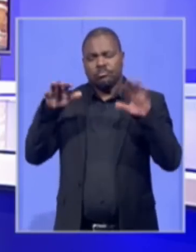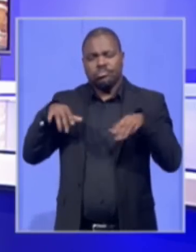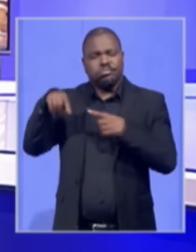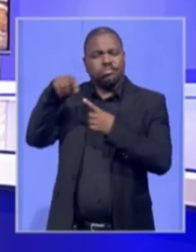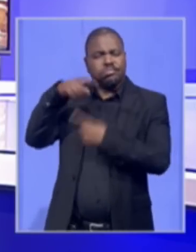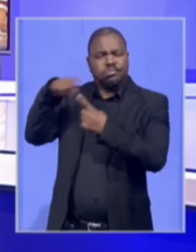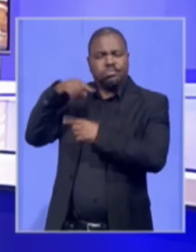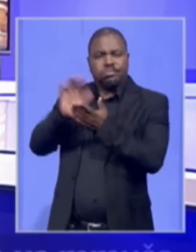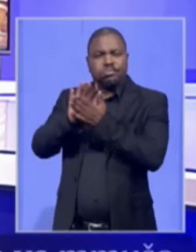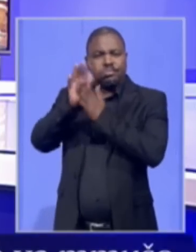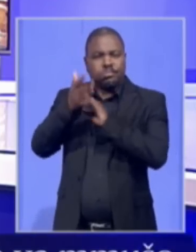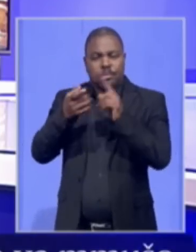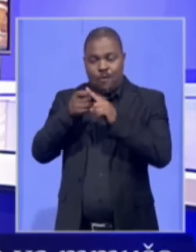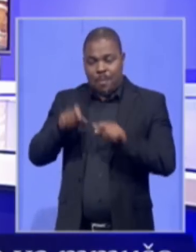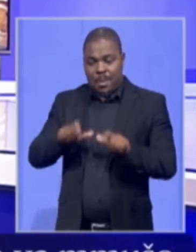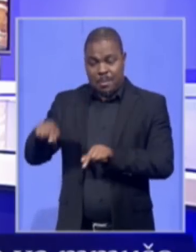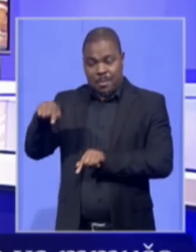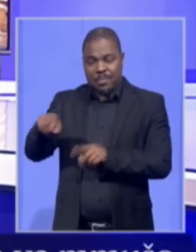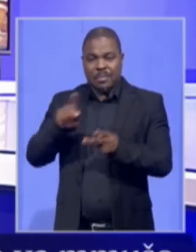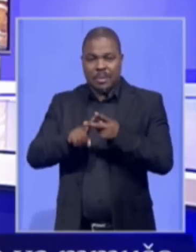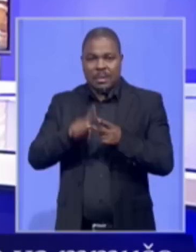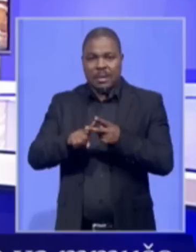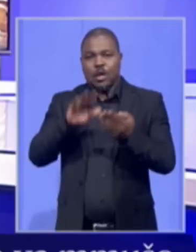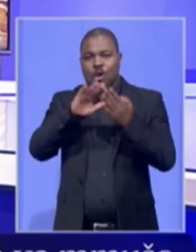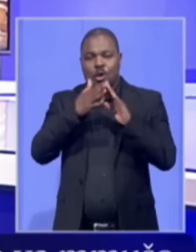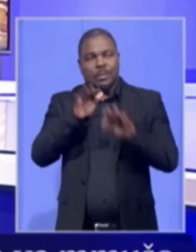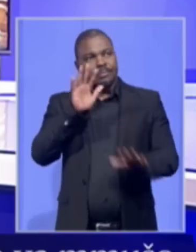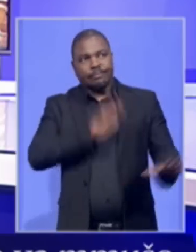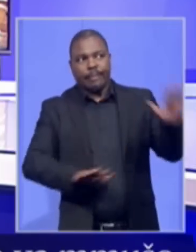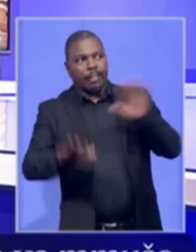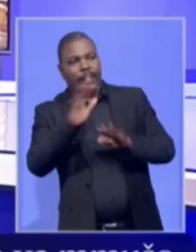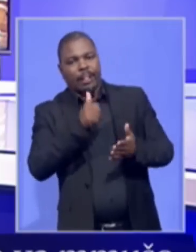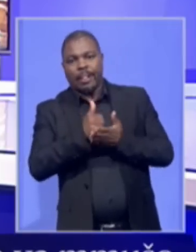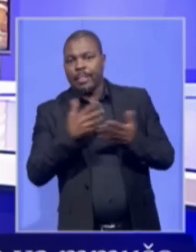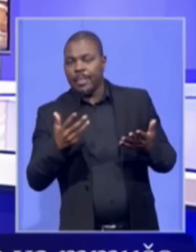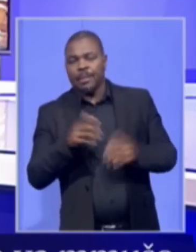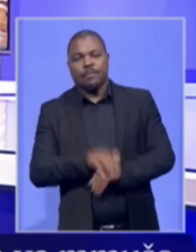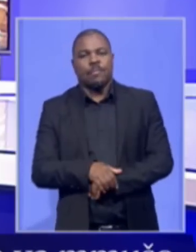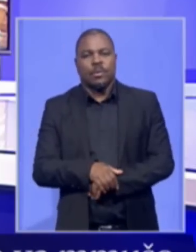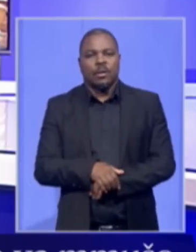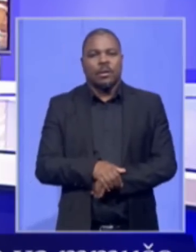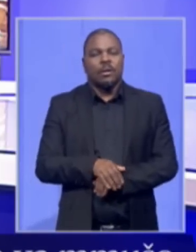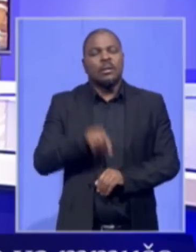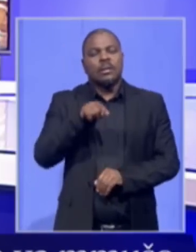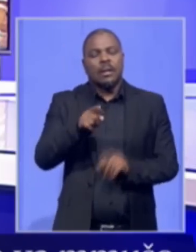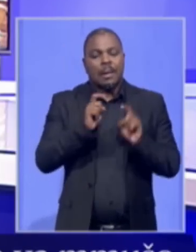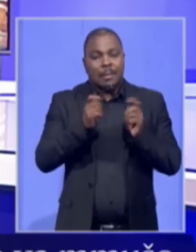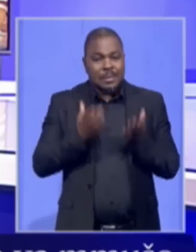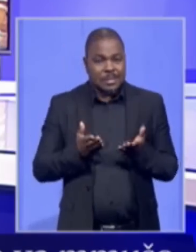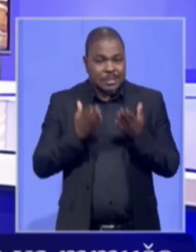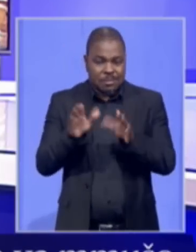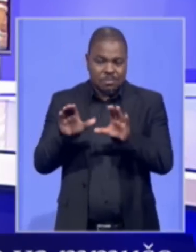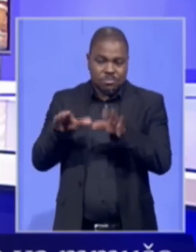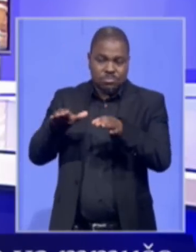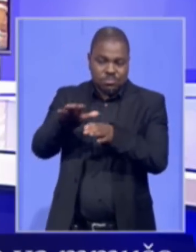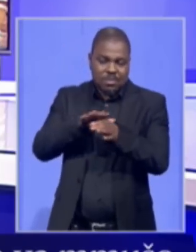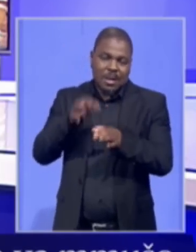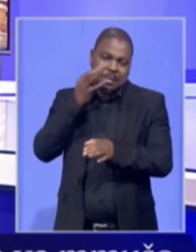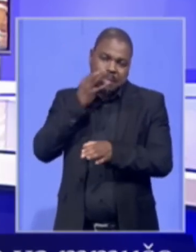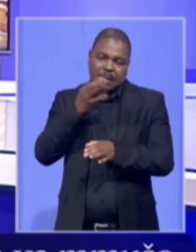dikarolo tše dingwe tša profense le tlogetše badudi ba gakanegile. Ba taolo ya ditiragalo tša masetlapelo ba re